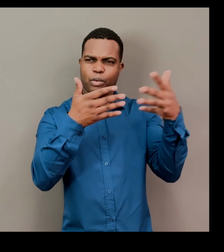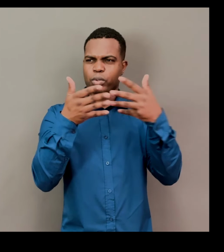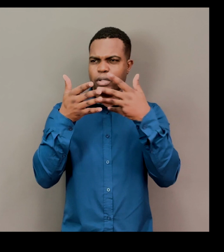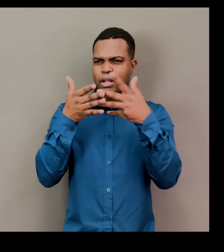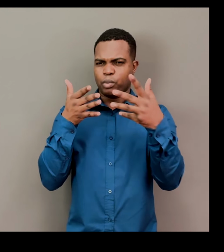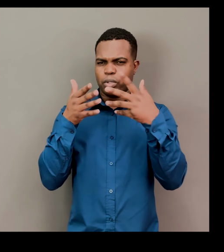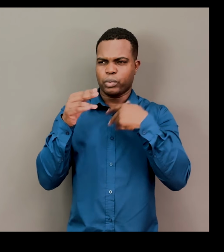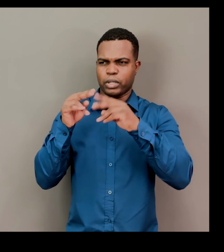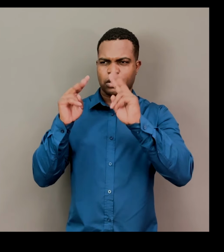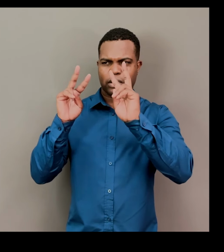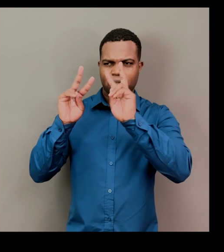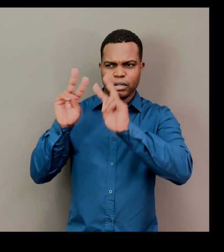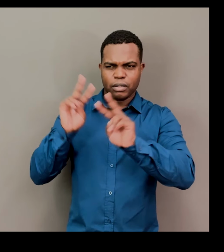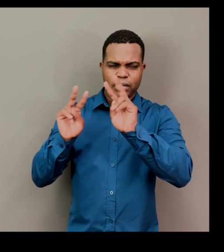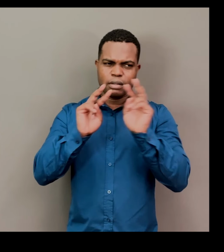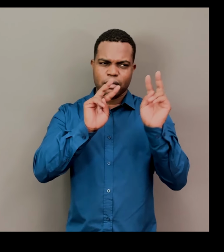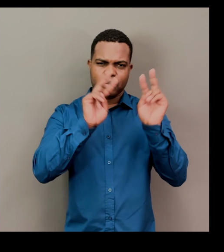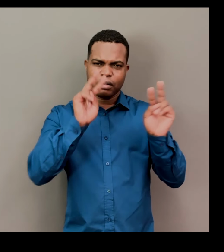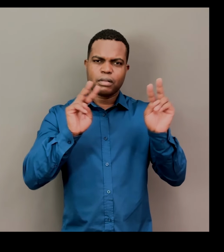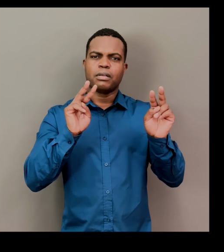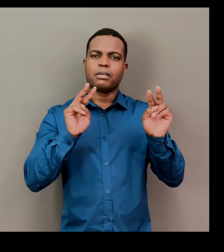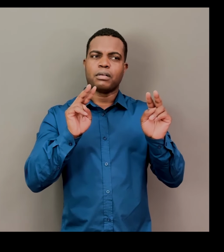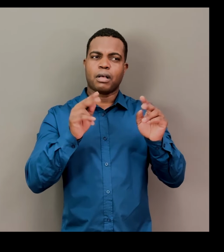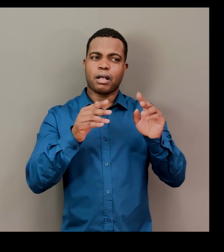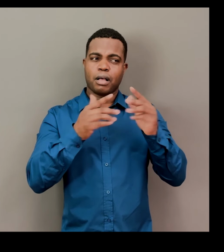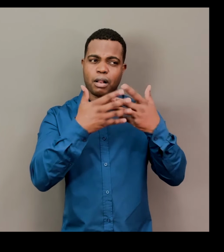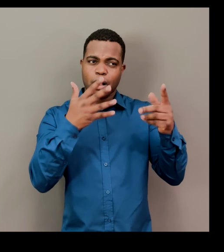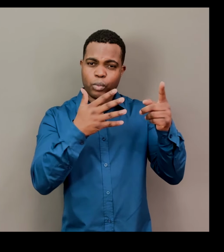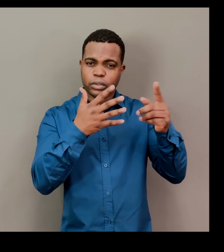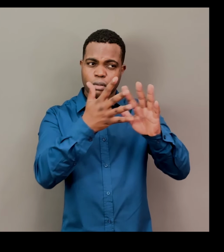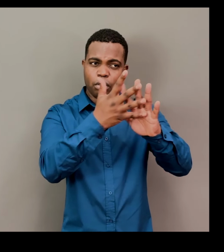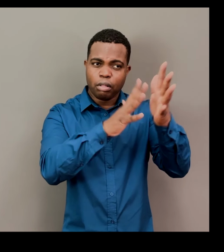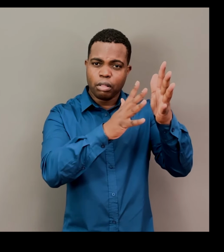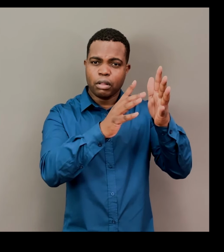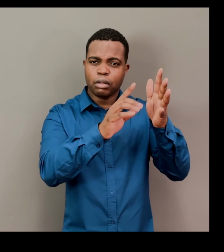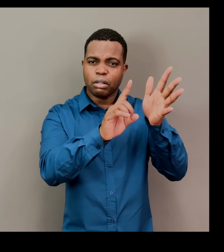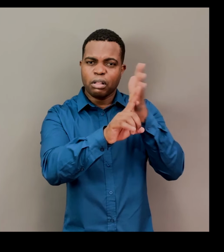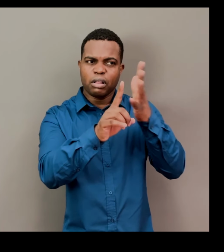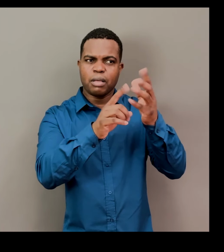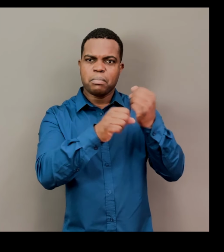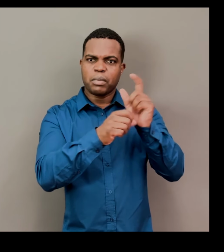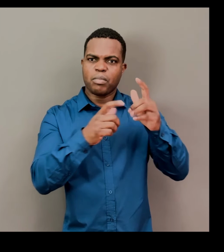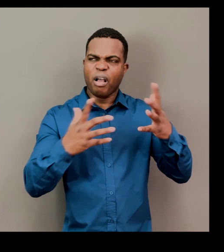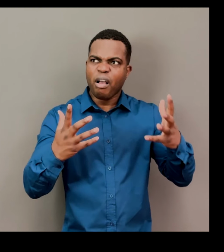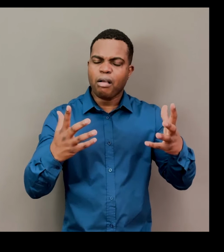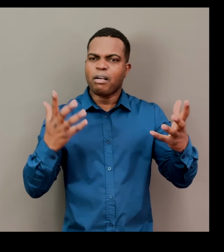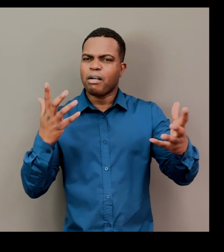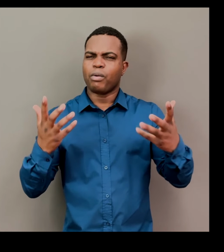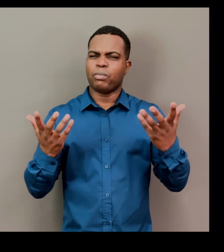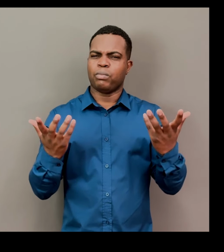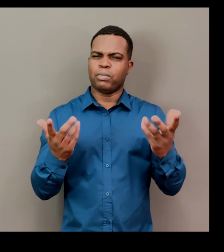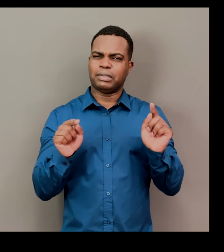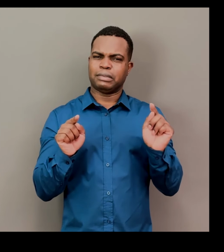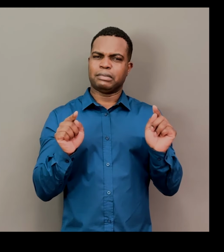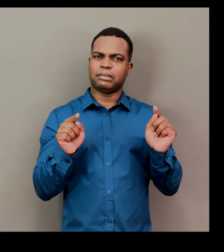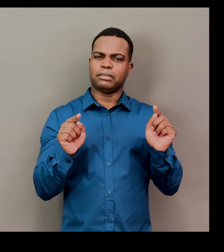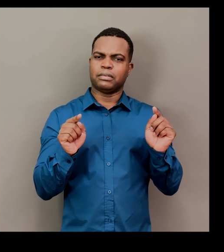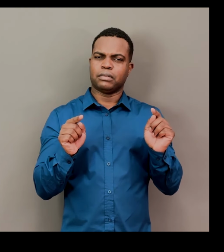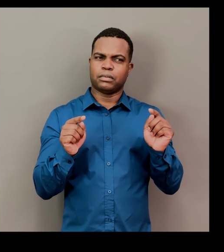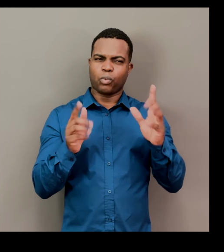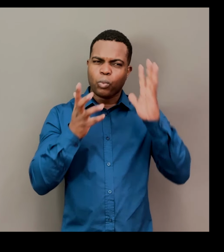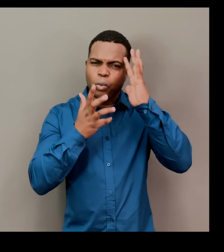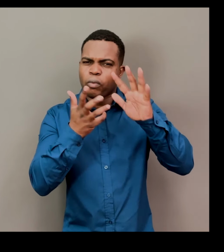typically more inflammatory in fake news than real articles, in part because the purpose is to confuse